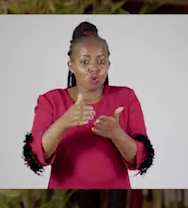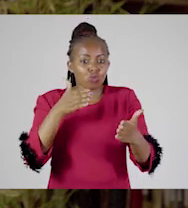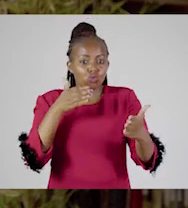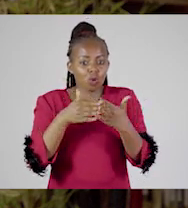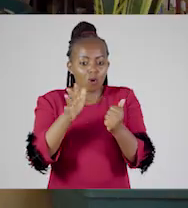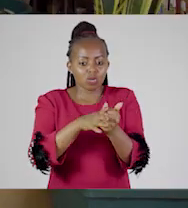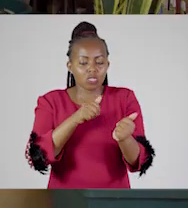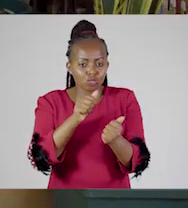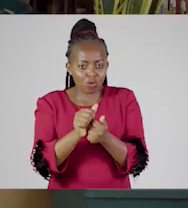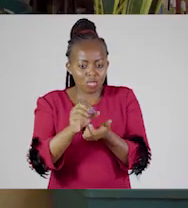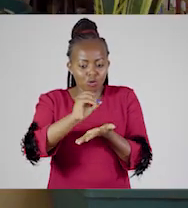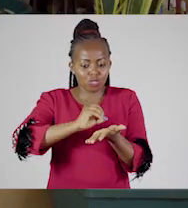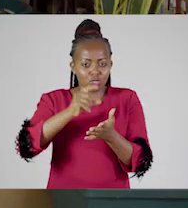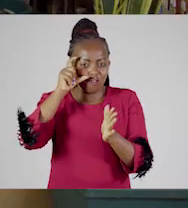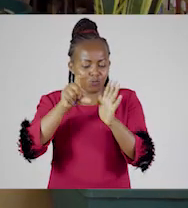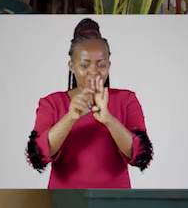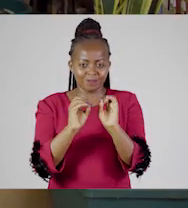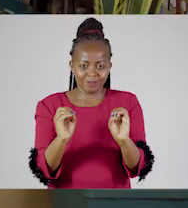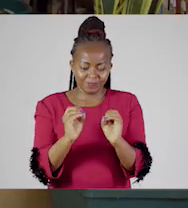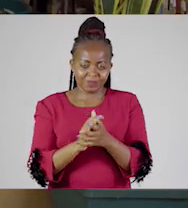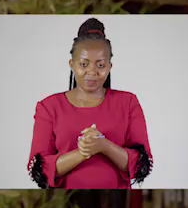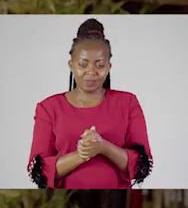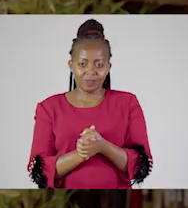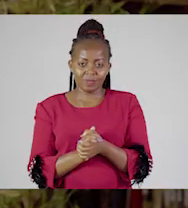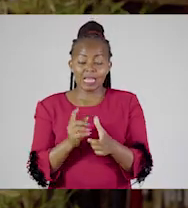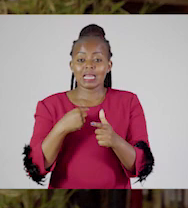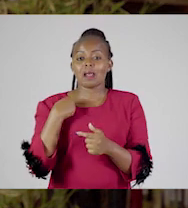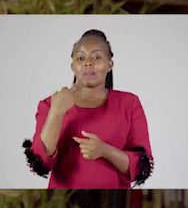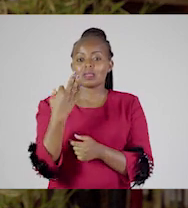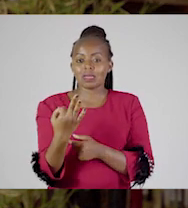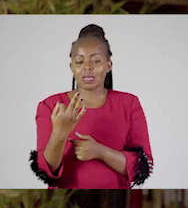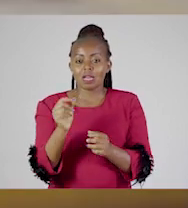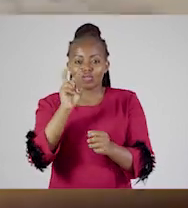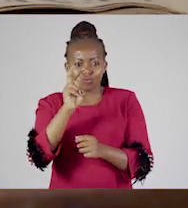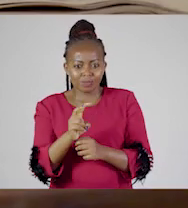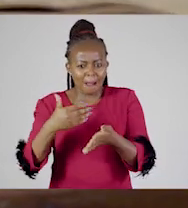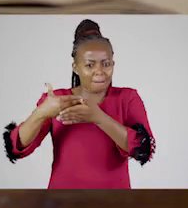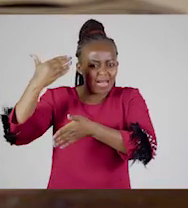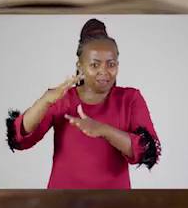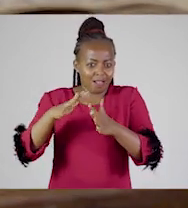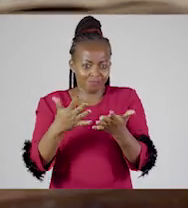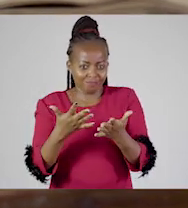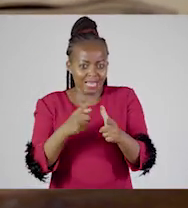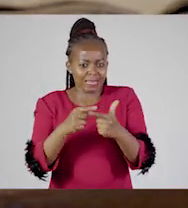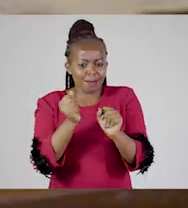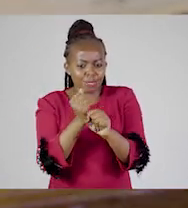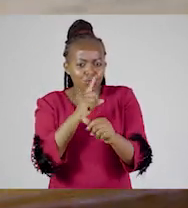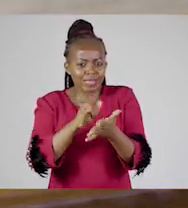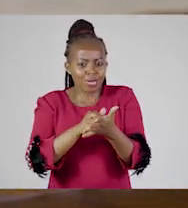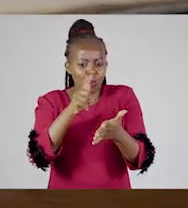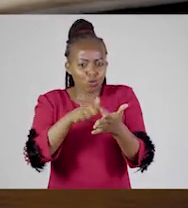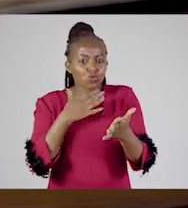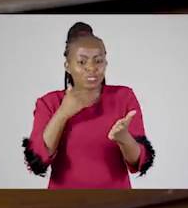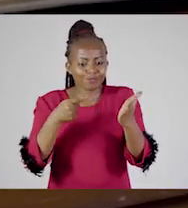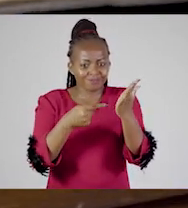ruin the integrity of the item itself. The third thing to do would be to check the background and make sure that the item